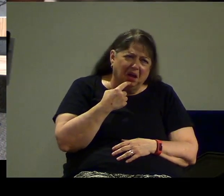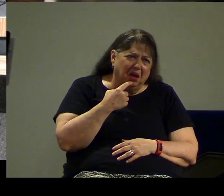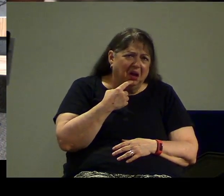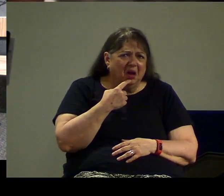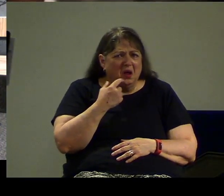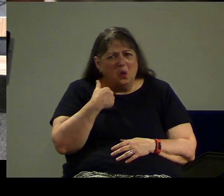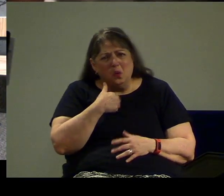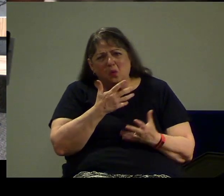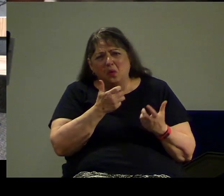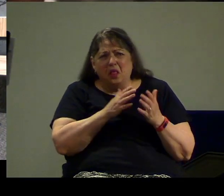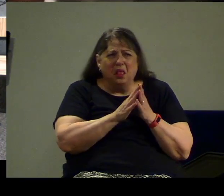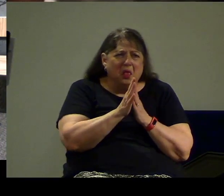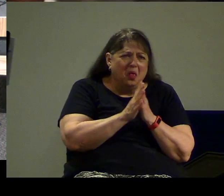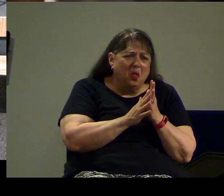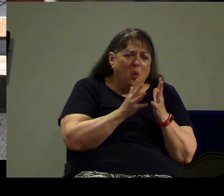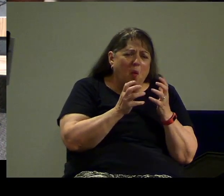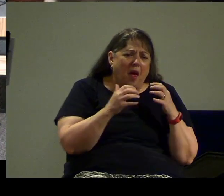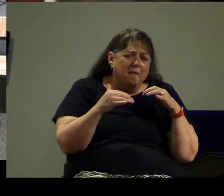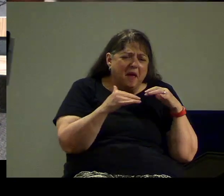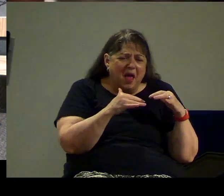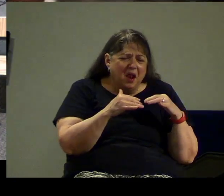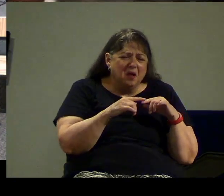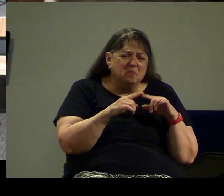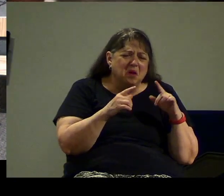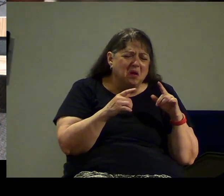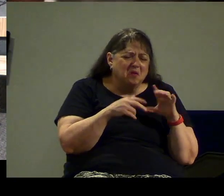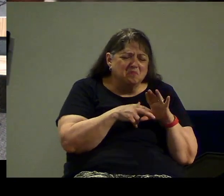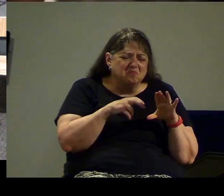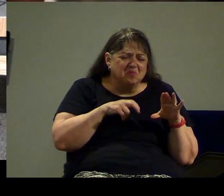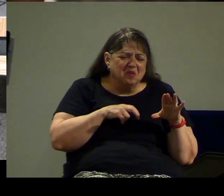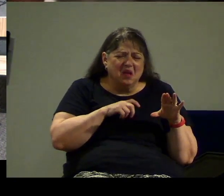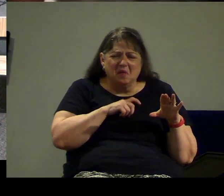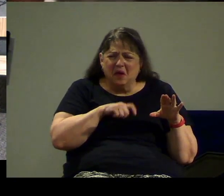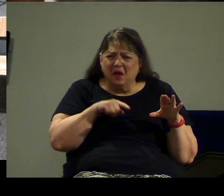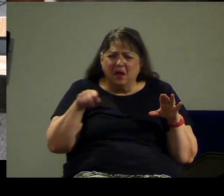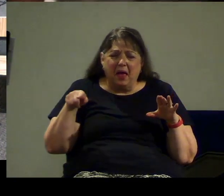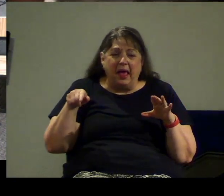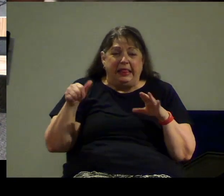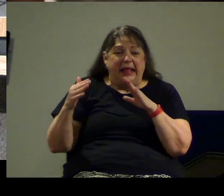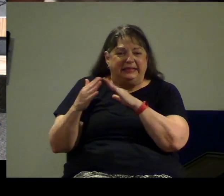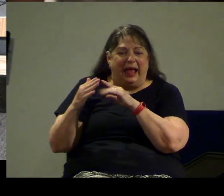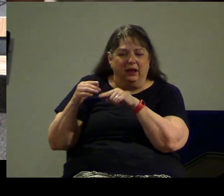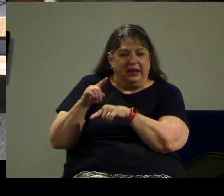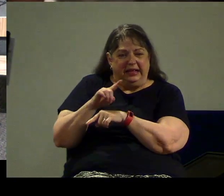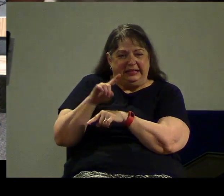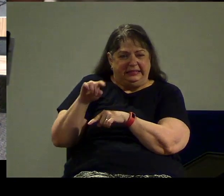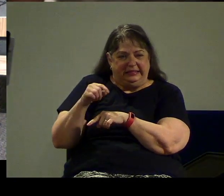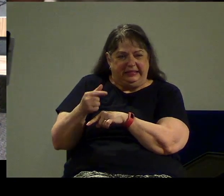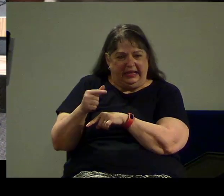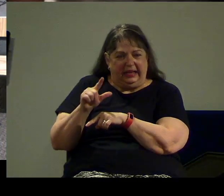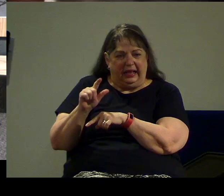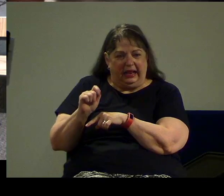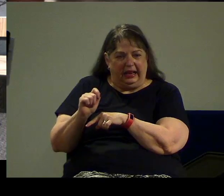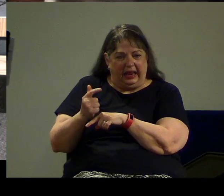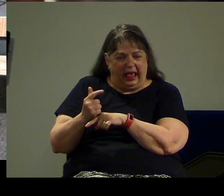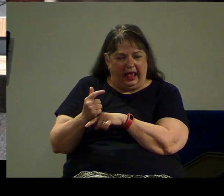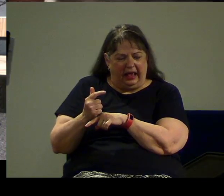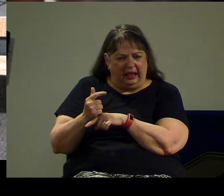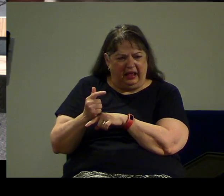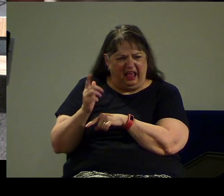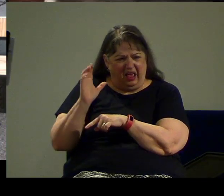but maybe they weren't looking forward to it. But anyway, God sent them back to Ziklag. They get back to Ziklag, and what do they